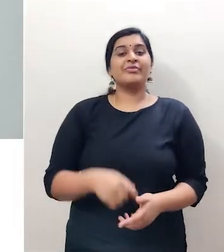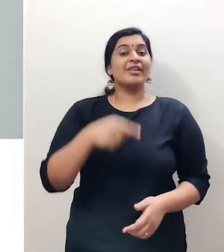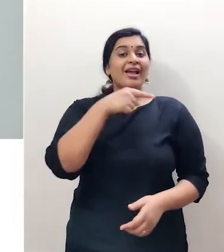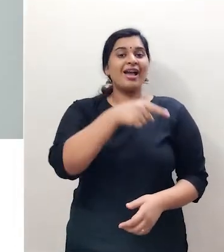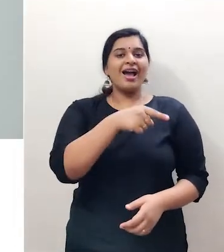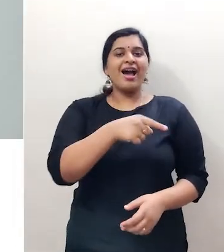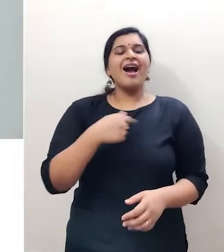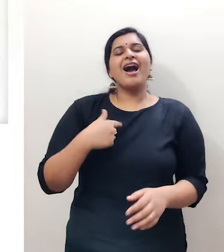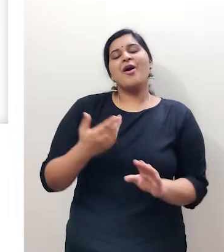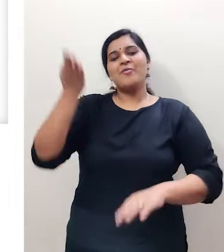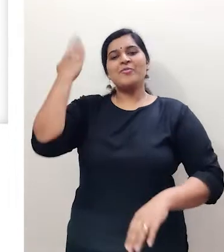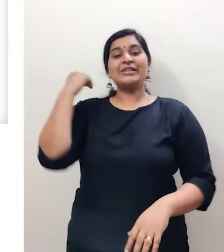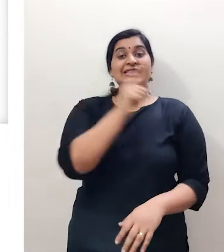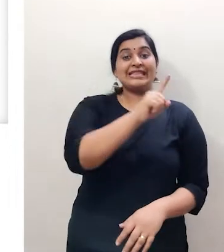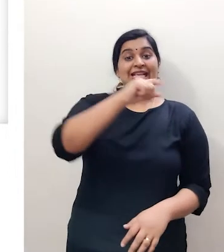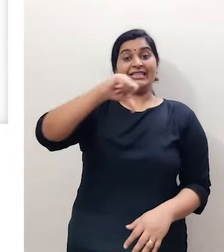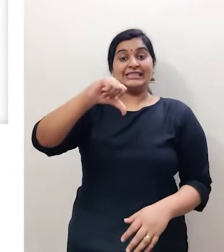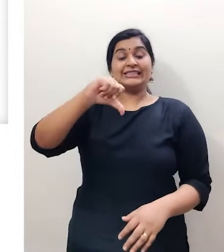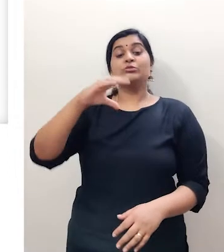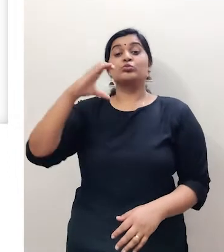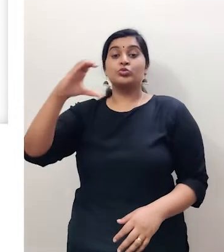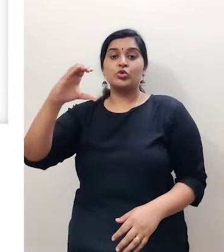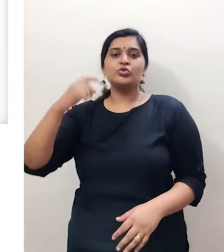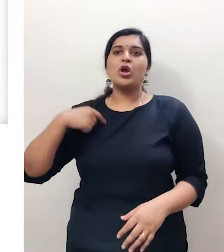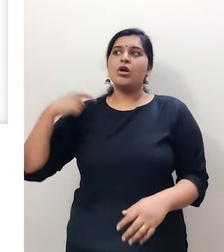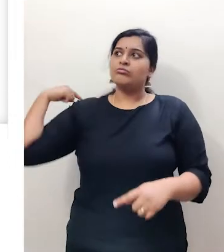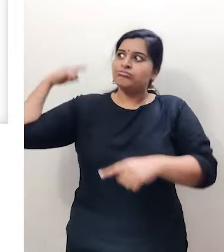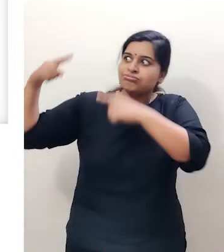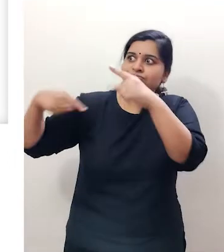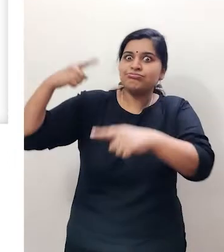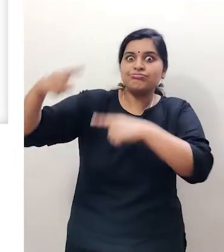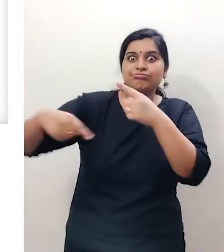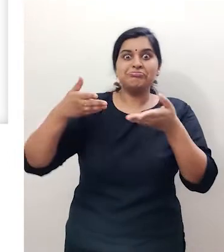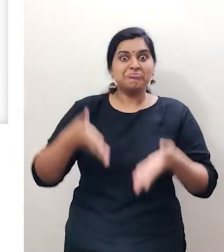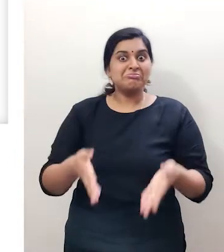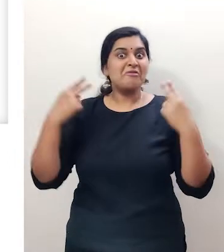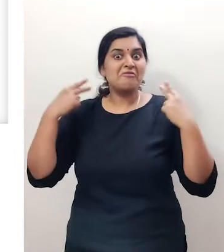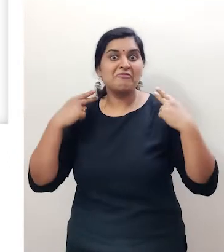the 19th century, this unique image has transcended space and time to reach us today.